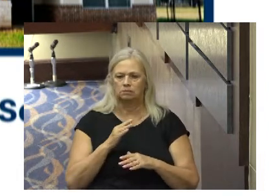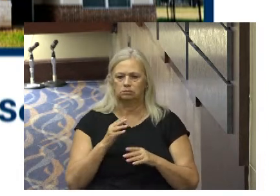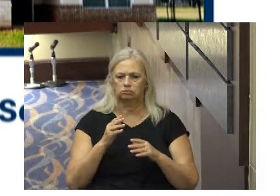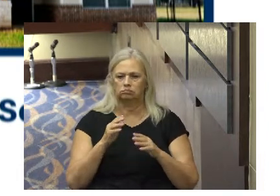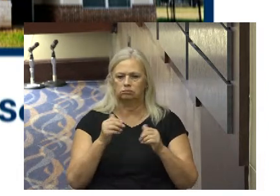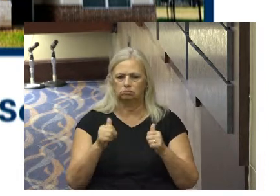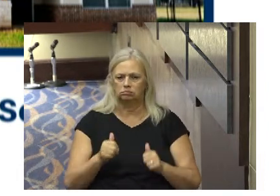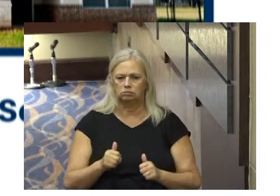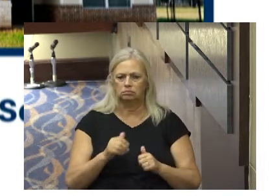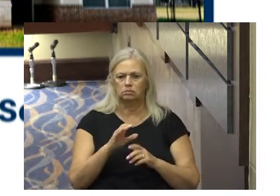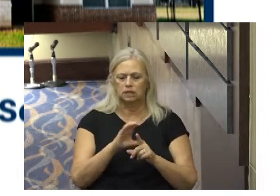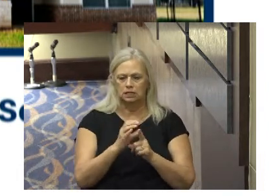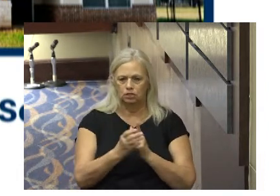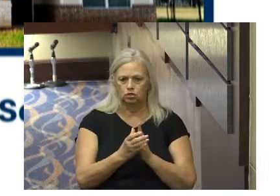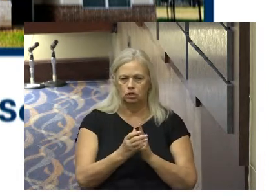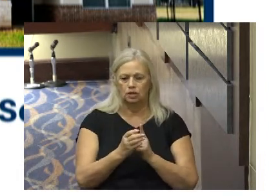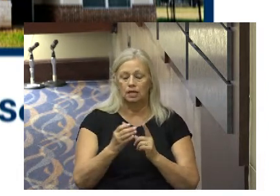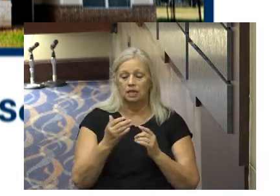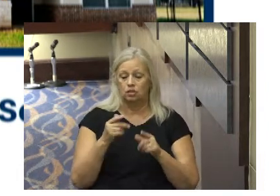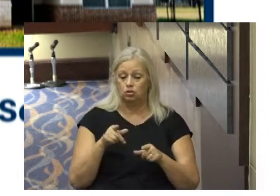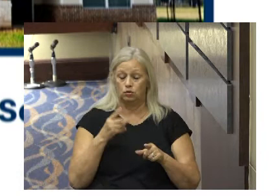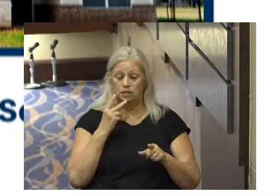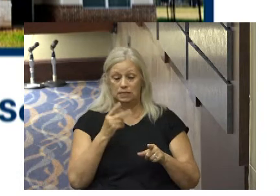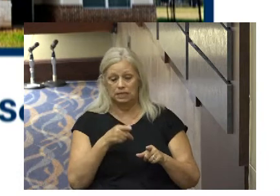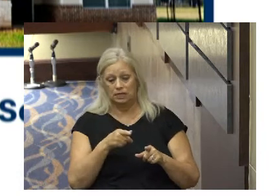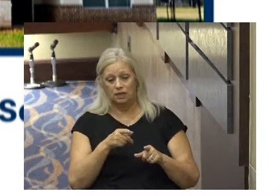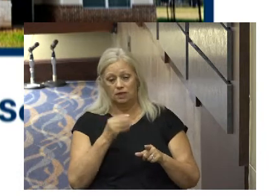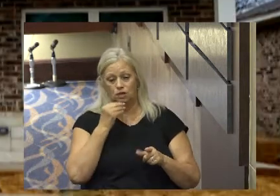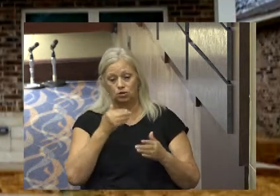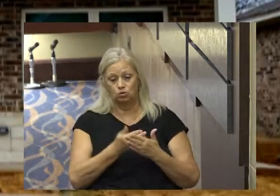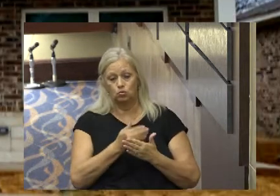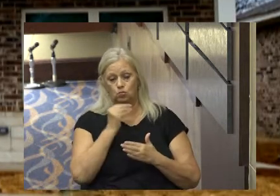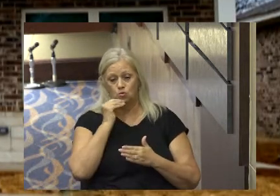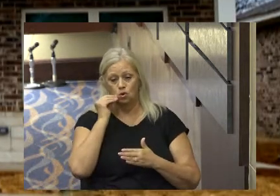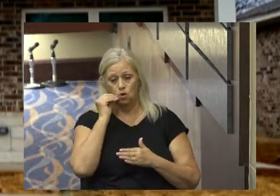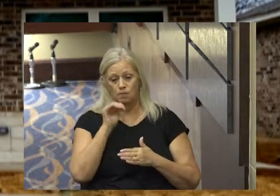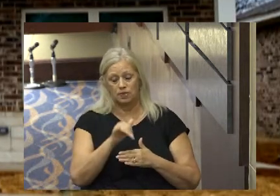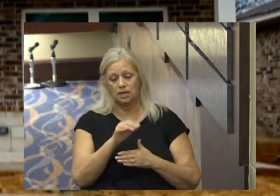our new homes in that Legacy Square subdivision.